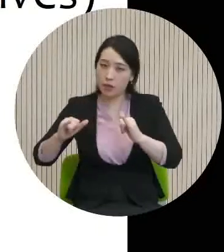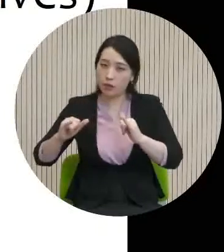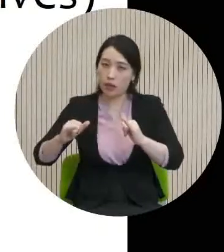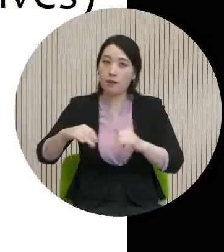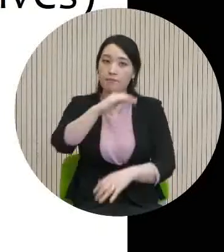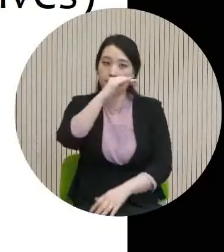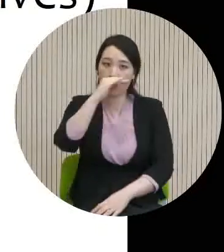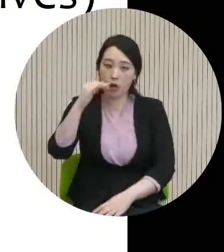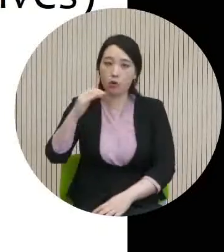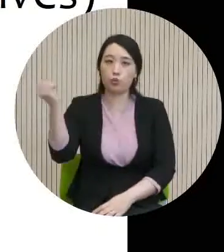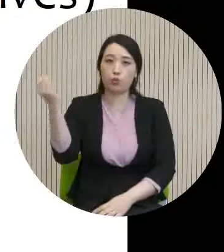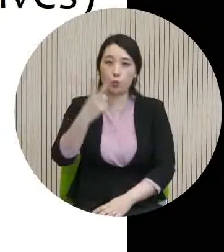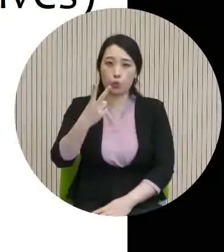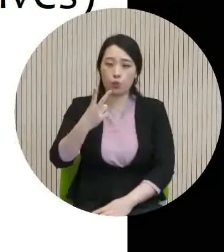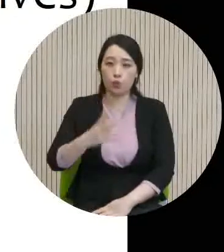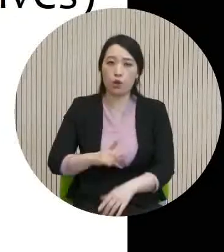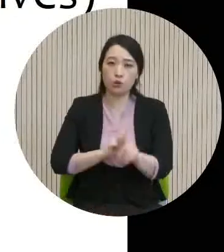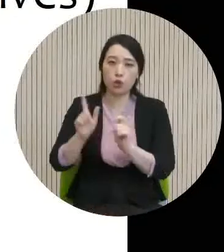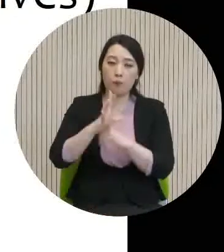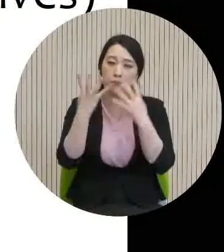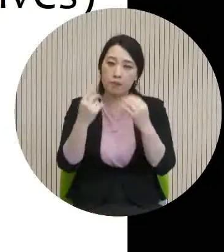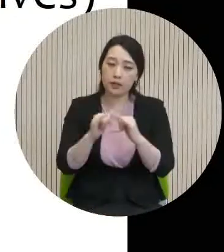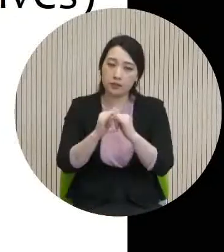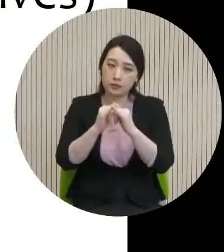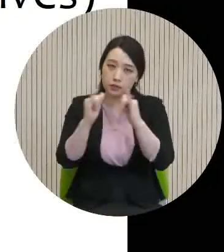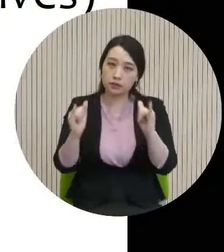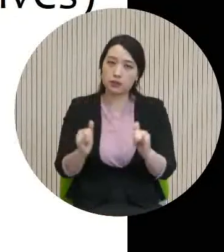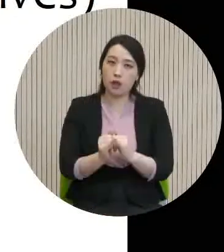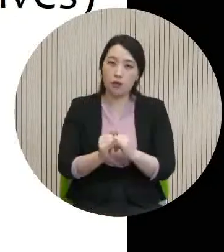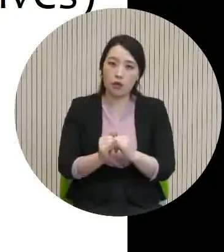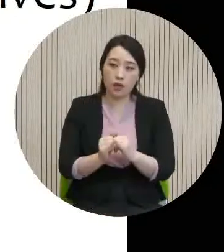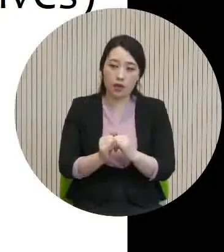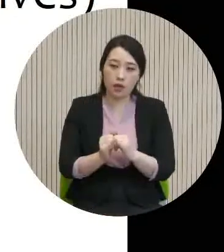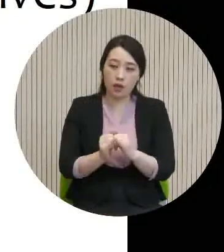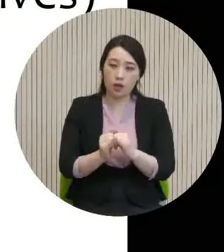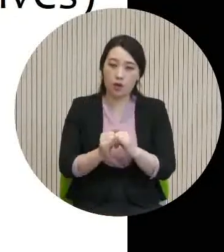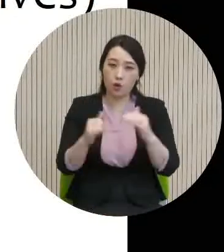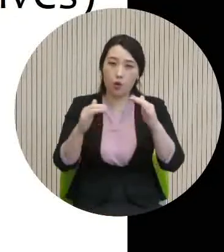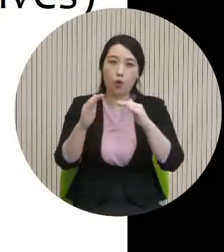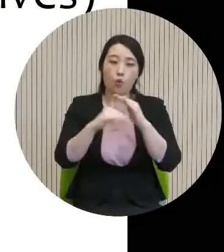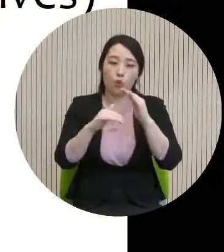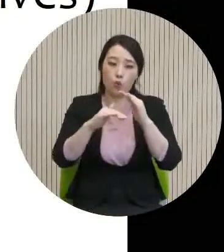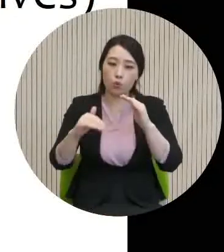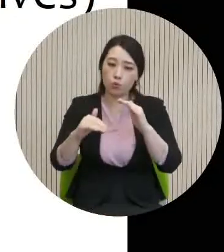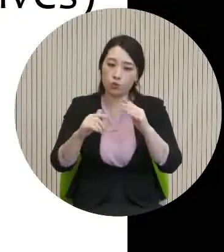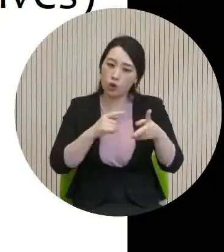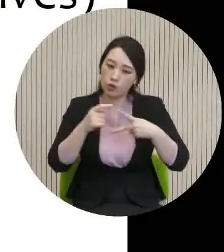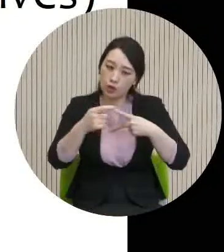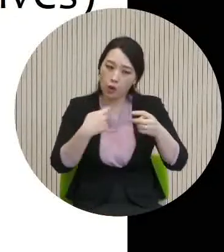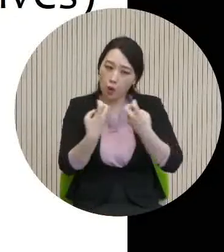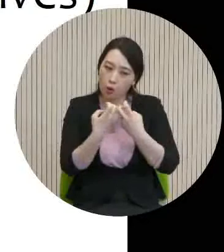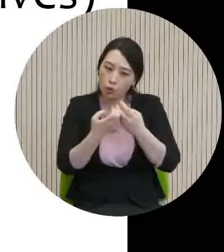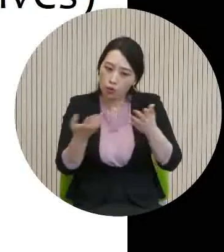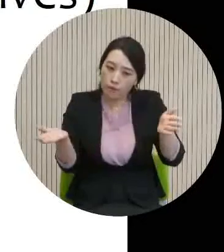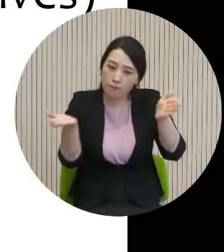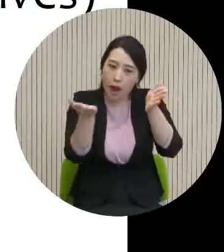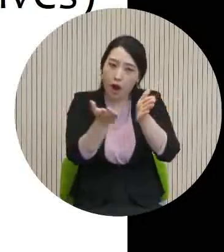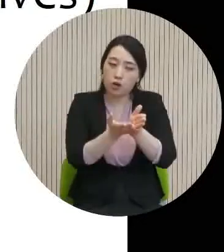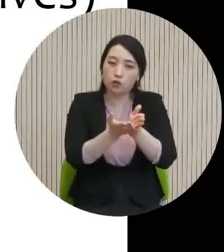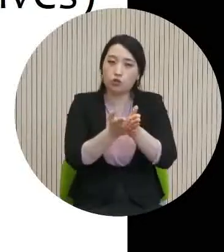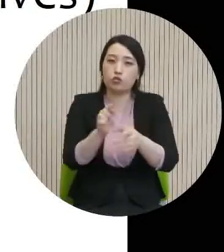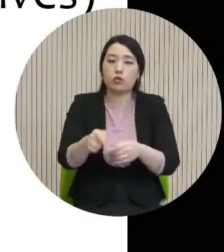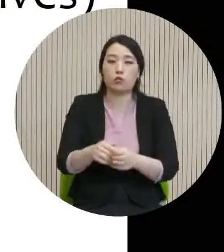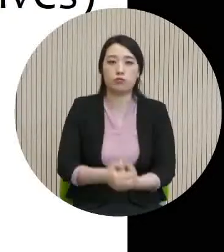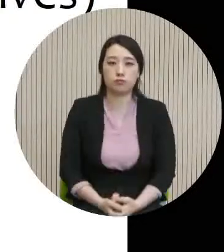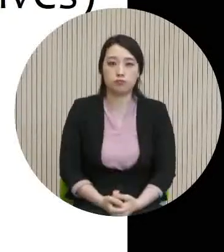public interest to be served by copyright laws. In relation to the public interest, there's this, it's not just the social